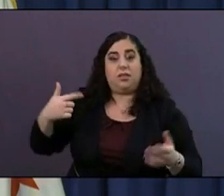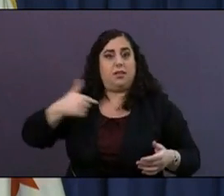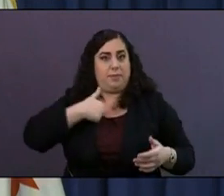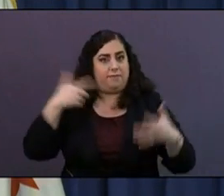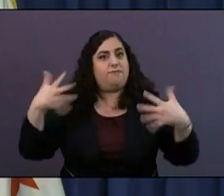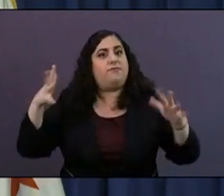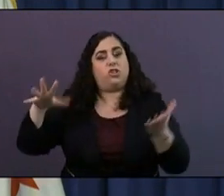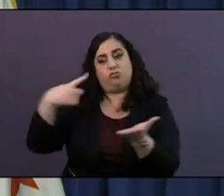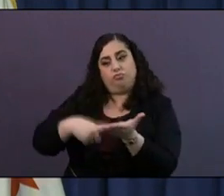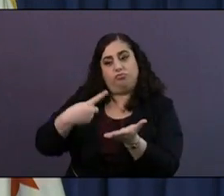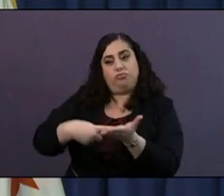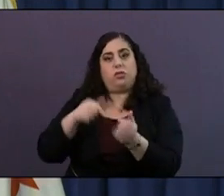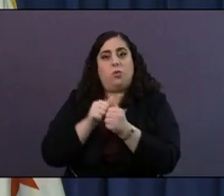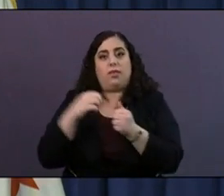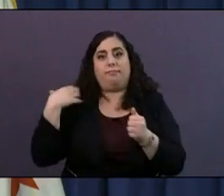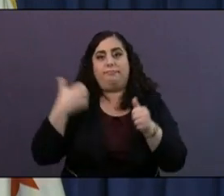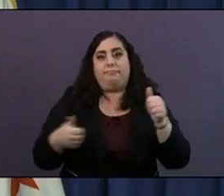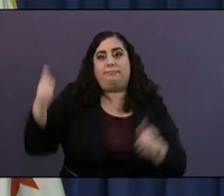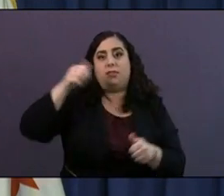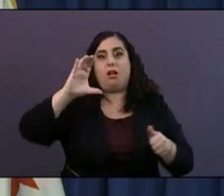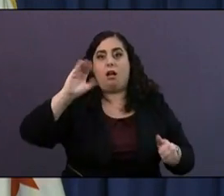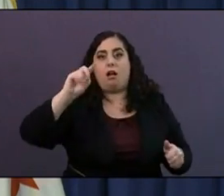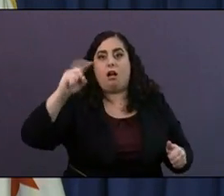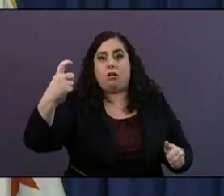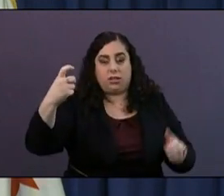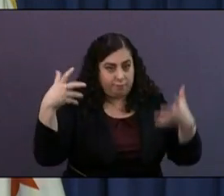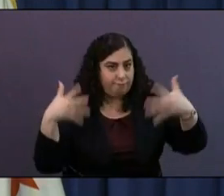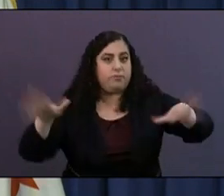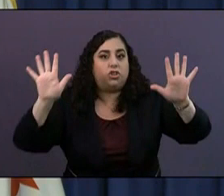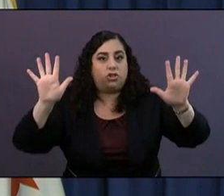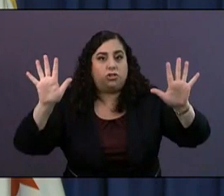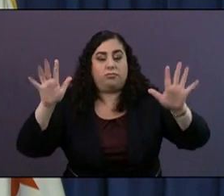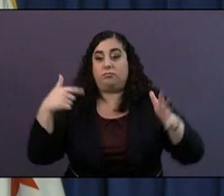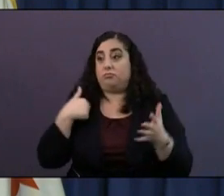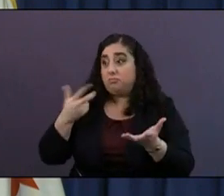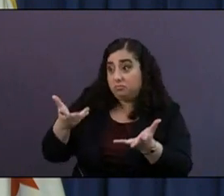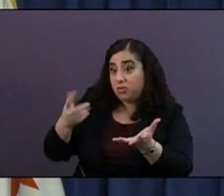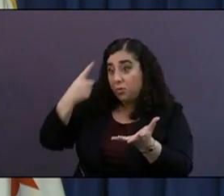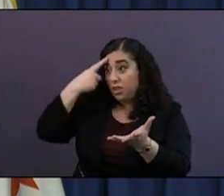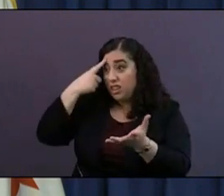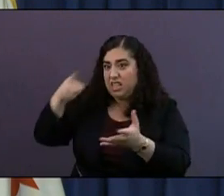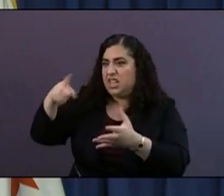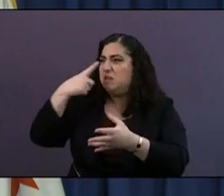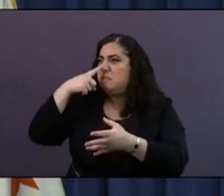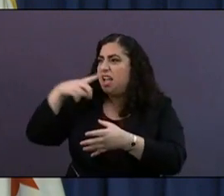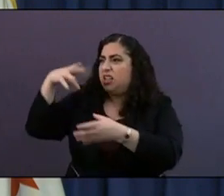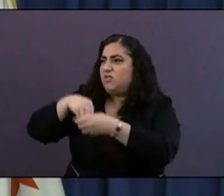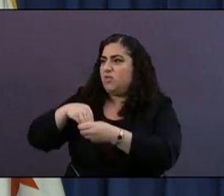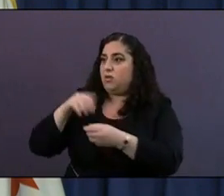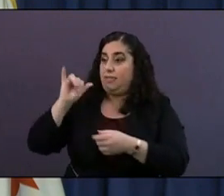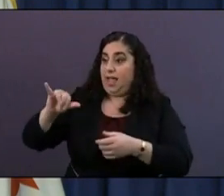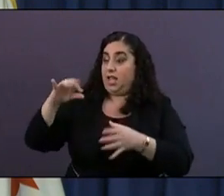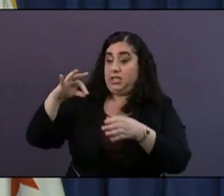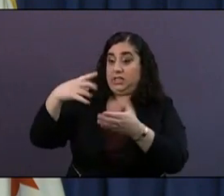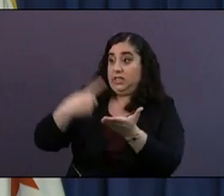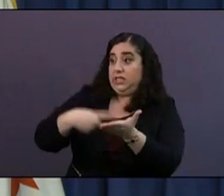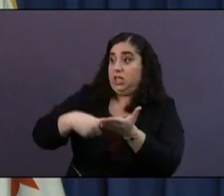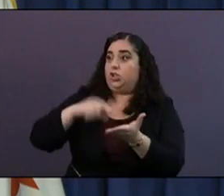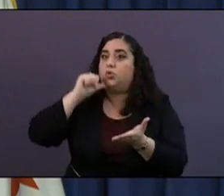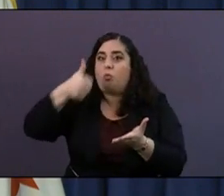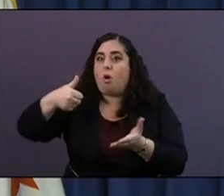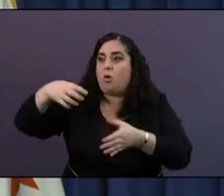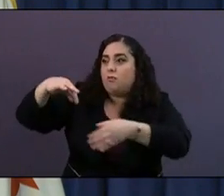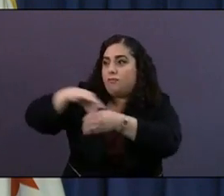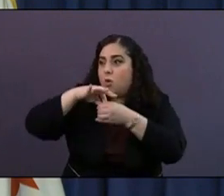including this phase 3 pilot proposal in the vote. This couldn't come at a better time. Our